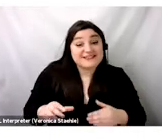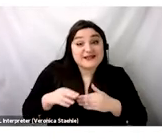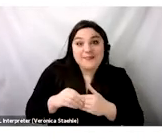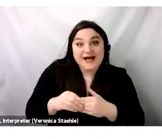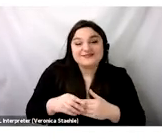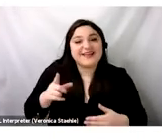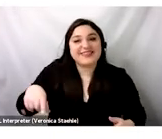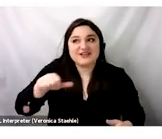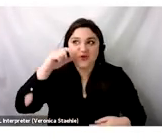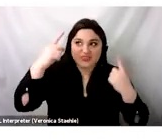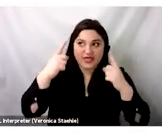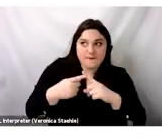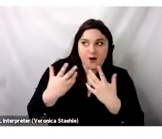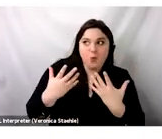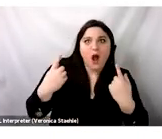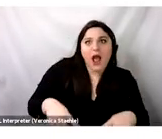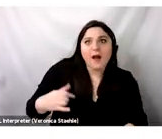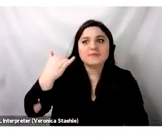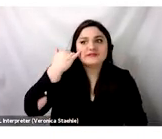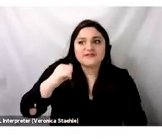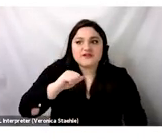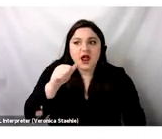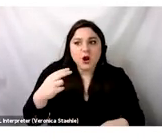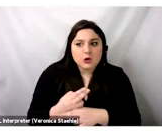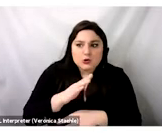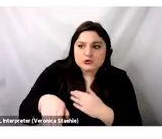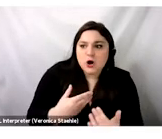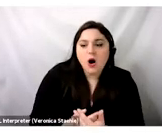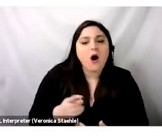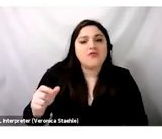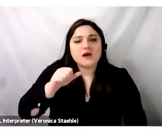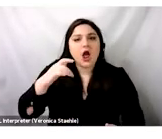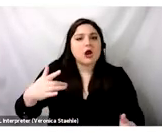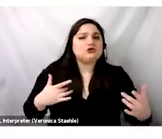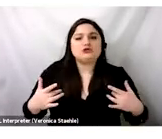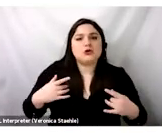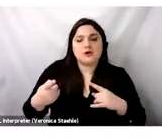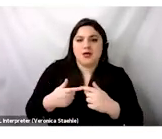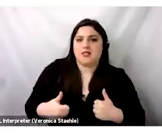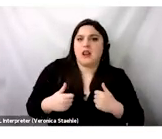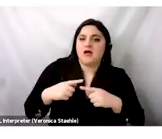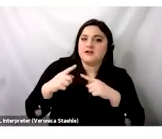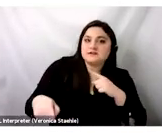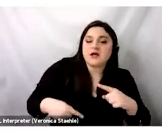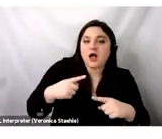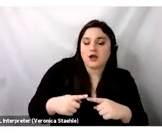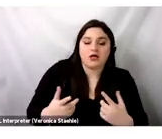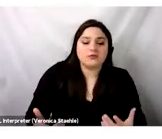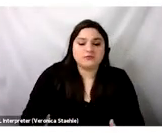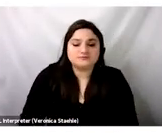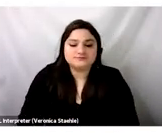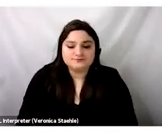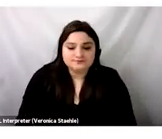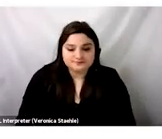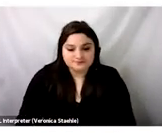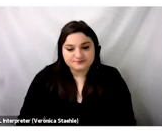recovery. And this includes textiles, these big macroplastics, you know, not, they can be huge, right?